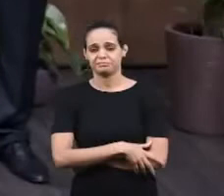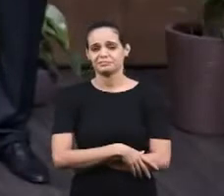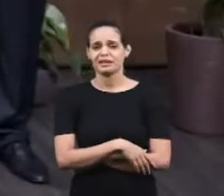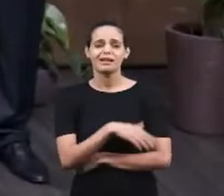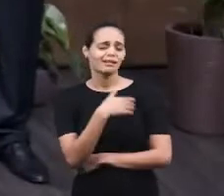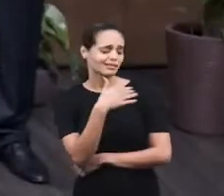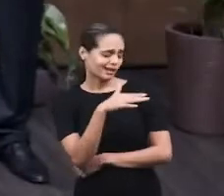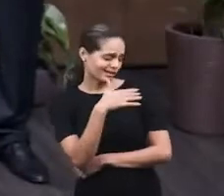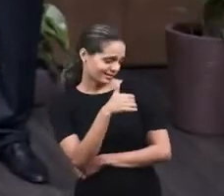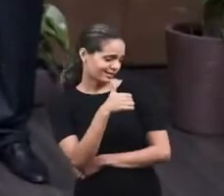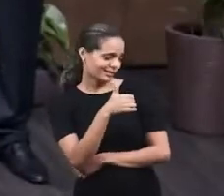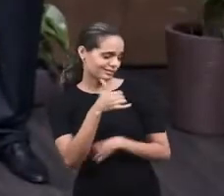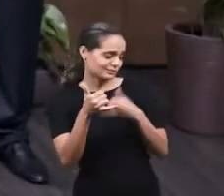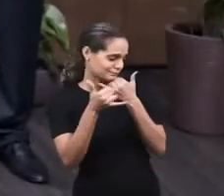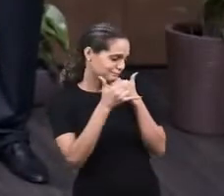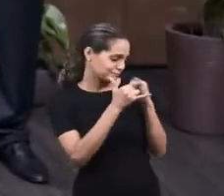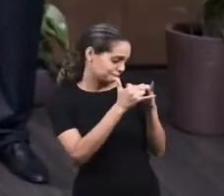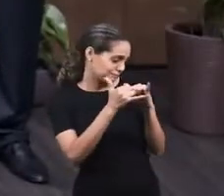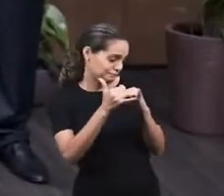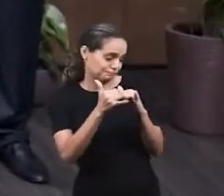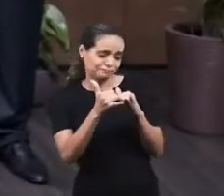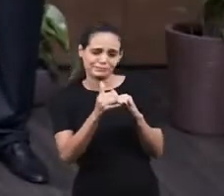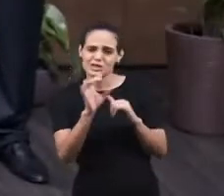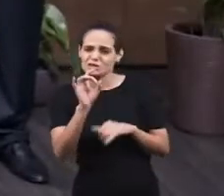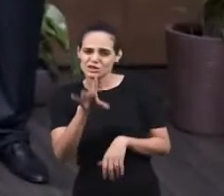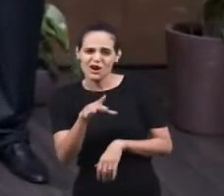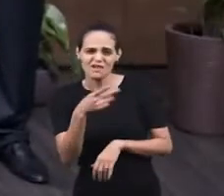forgiving just from the mouth.